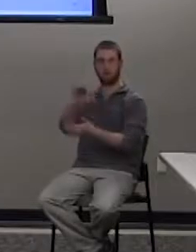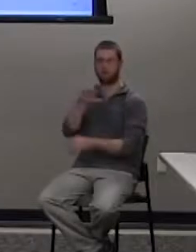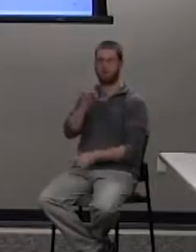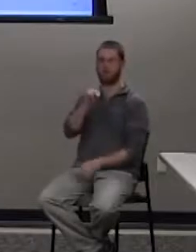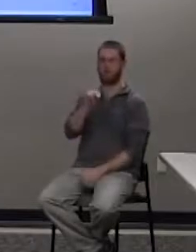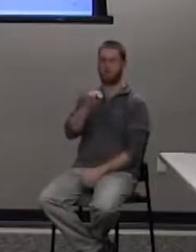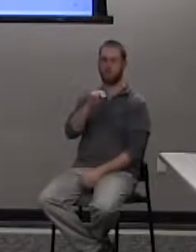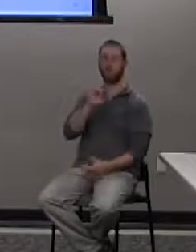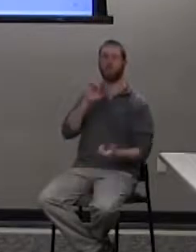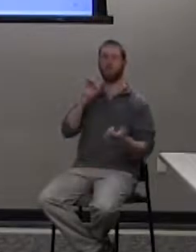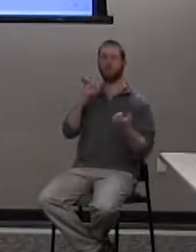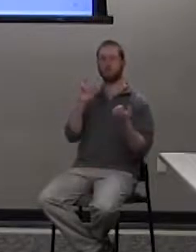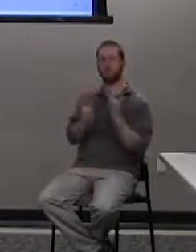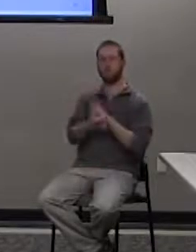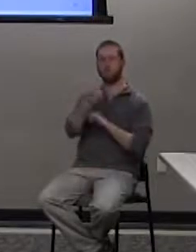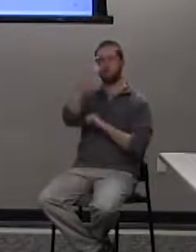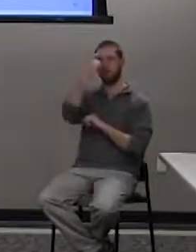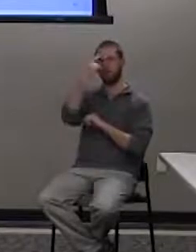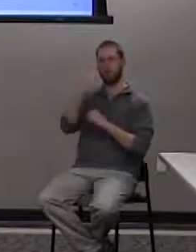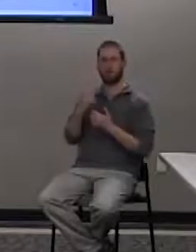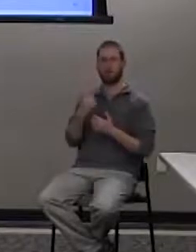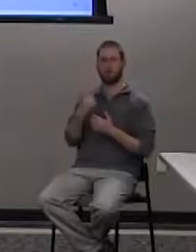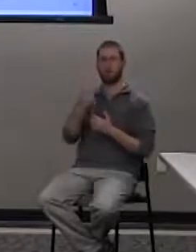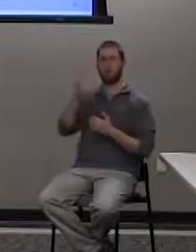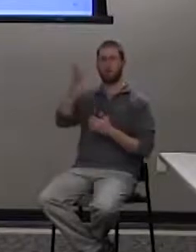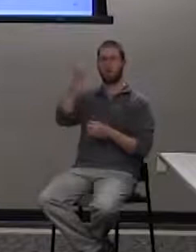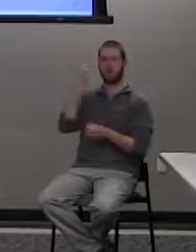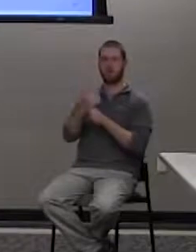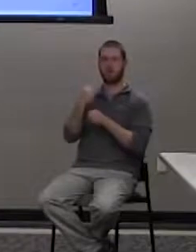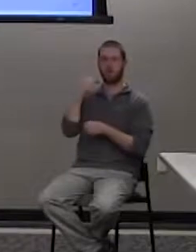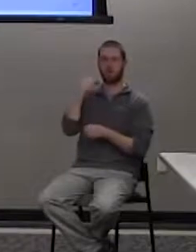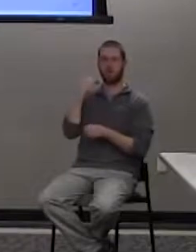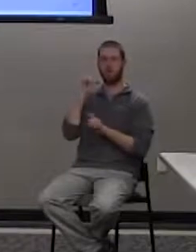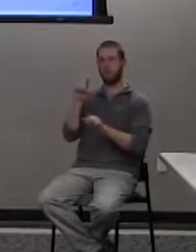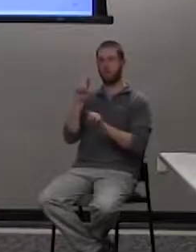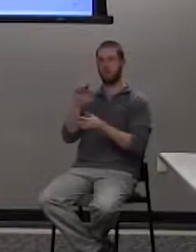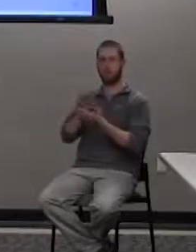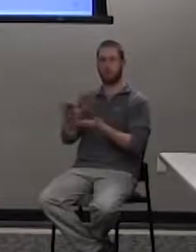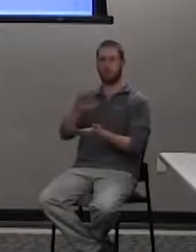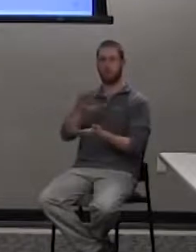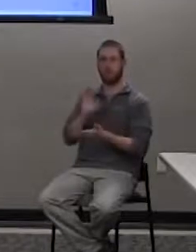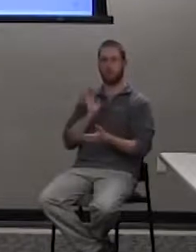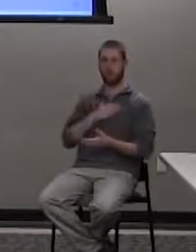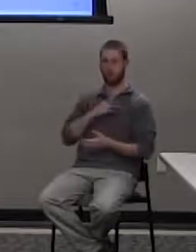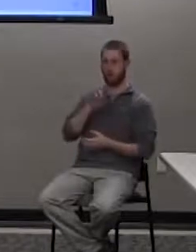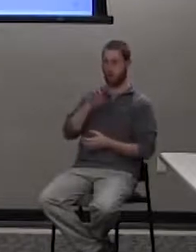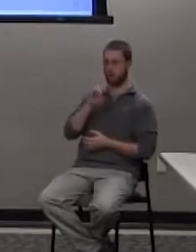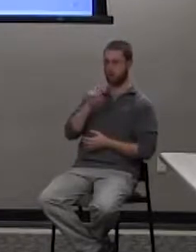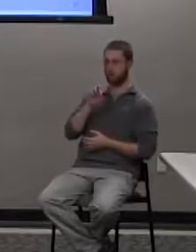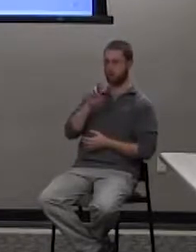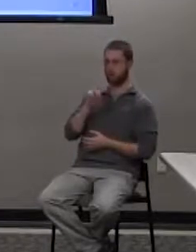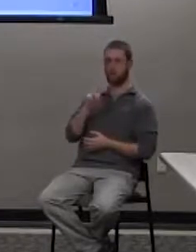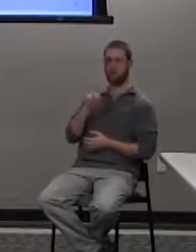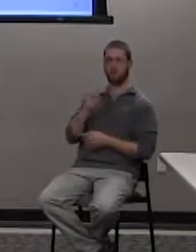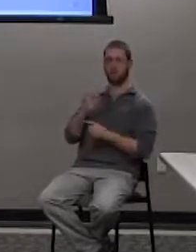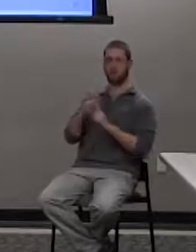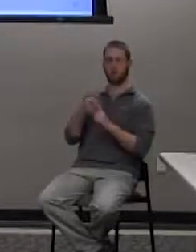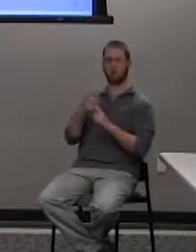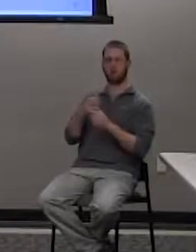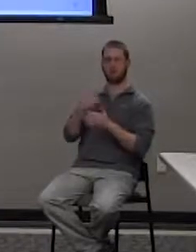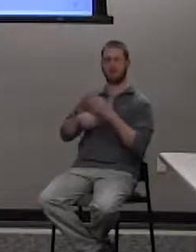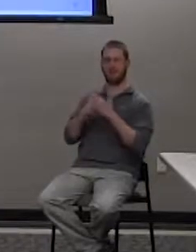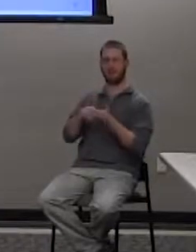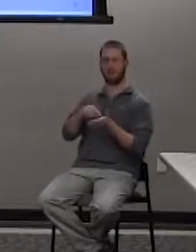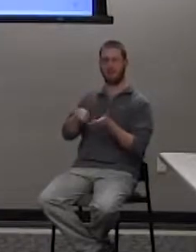We have changed that thought from where it was some years ago. Our return off the investment of educating them through the